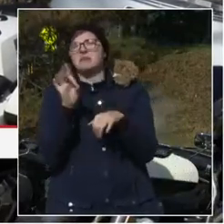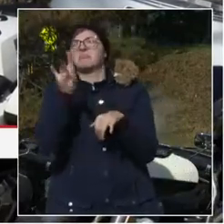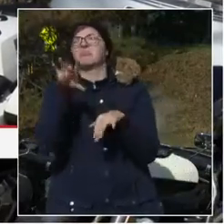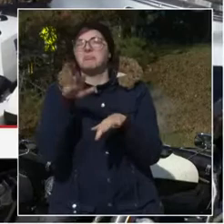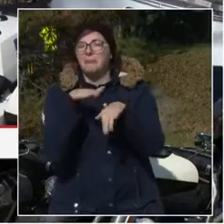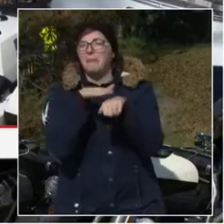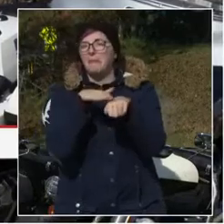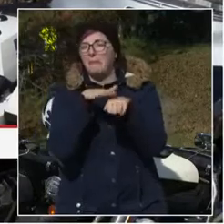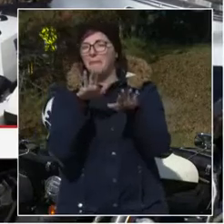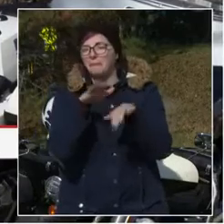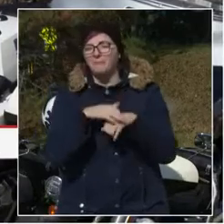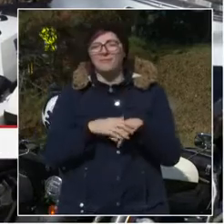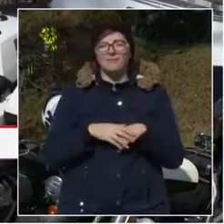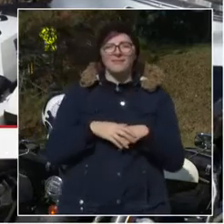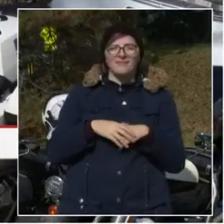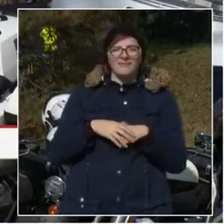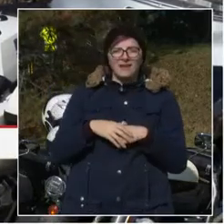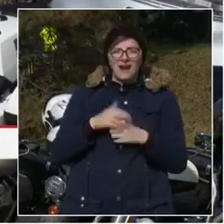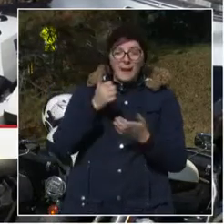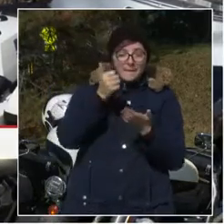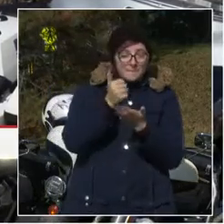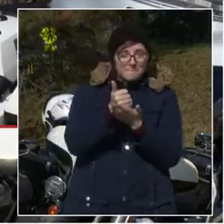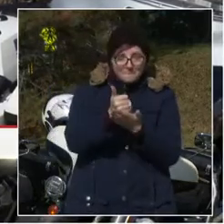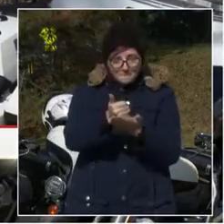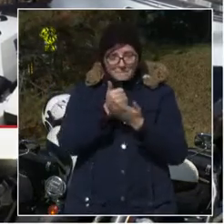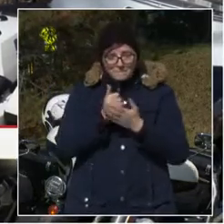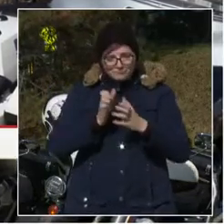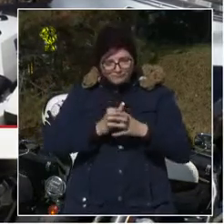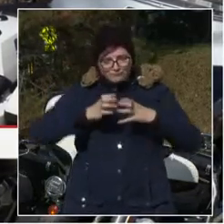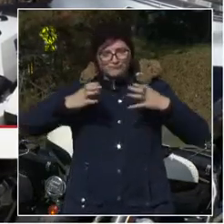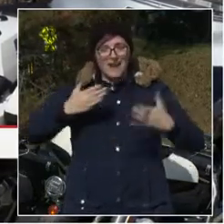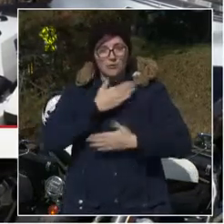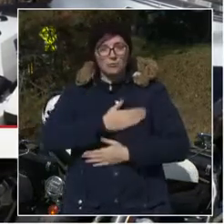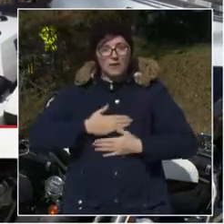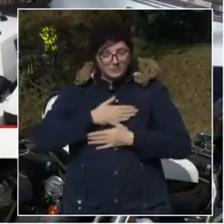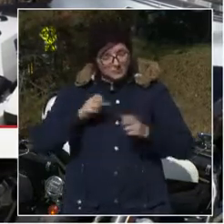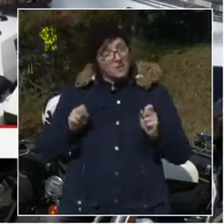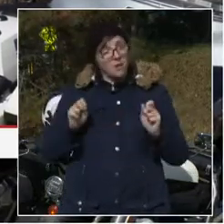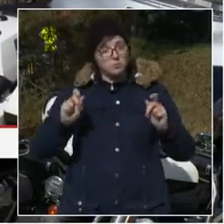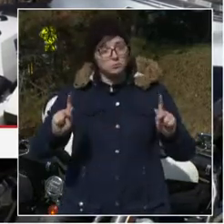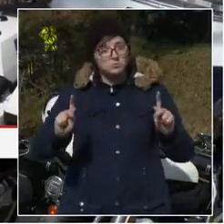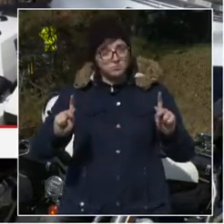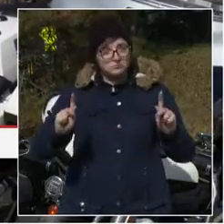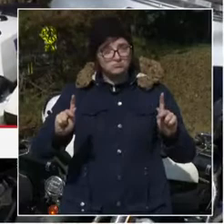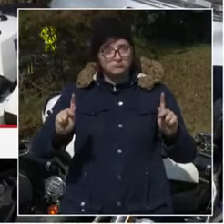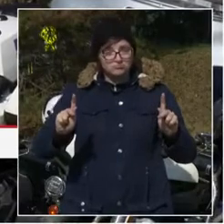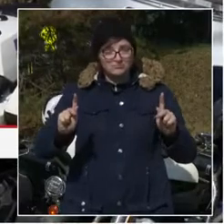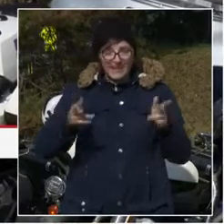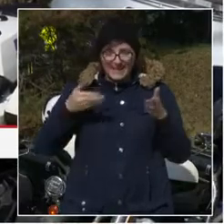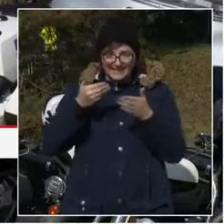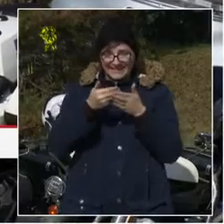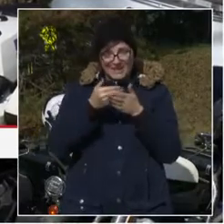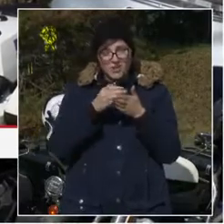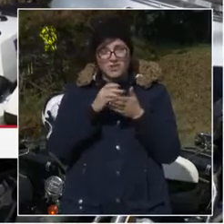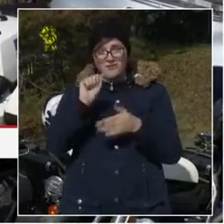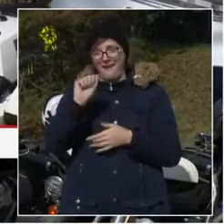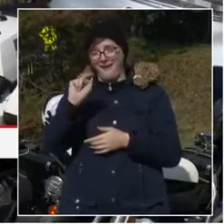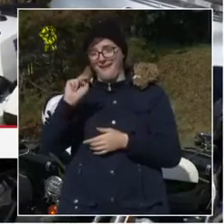go to the website, helping us expand recreational opportunities along the Anacostia